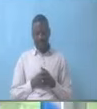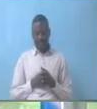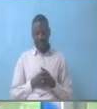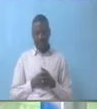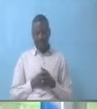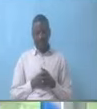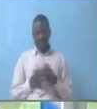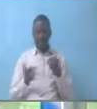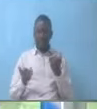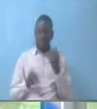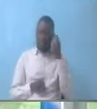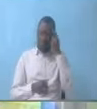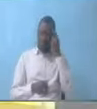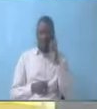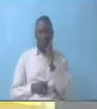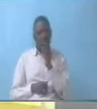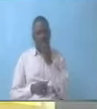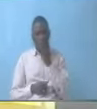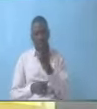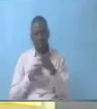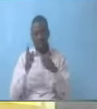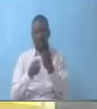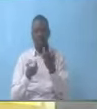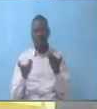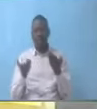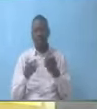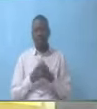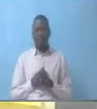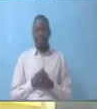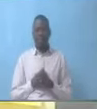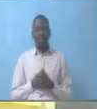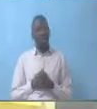do you say to that? That was wrong.